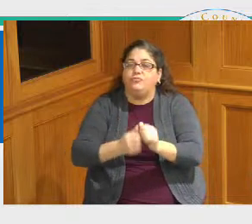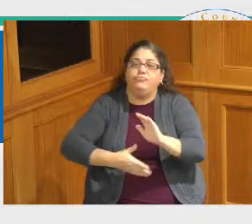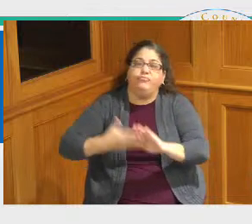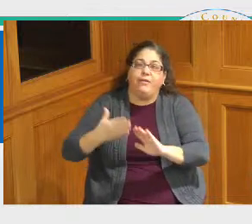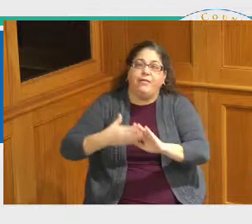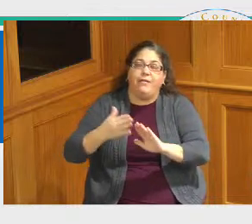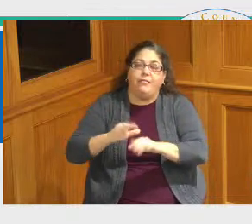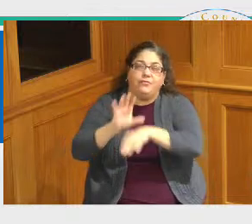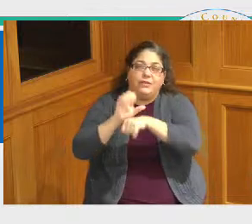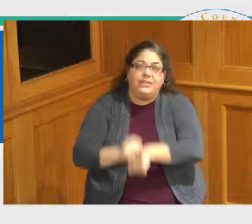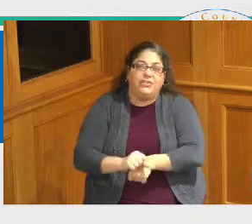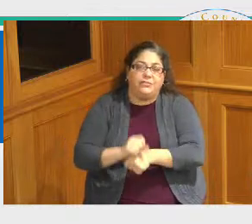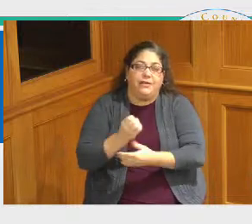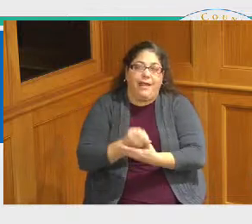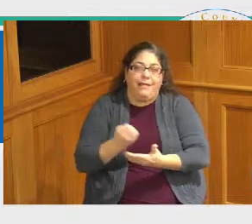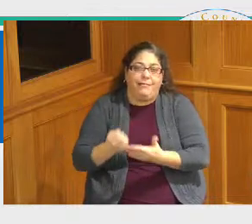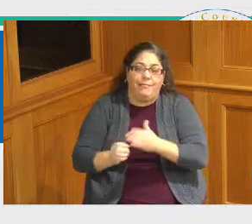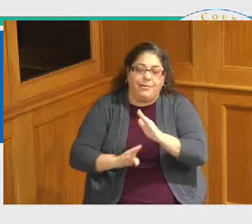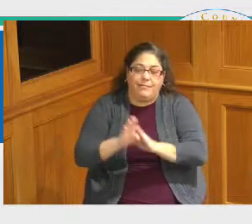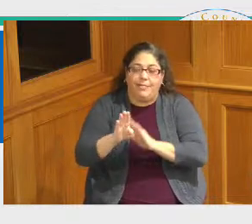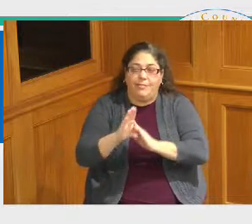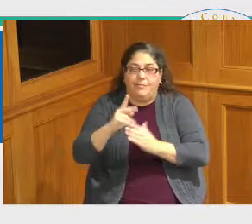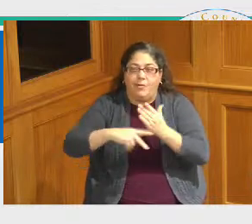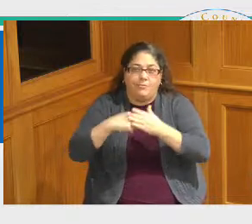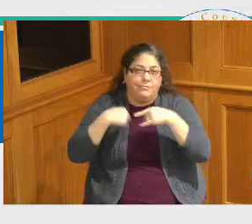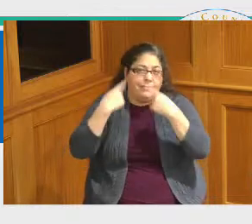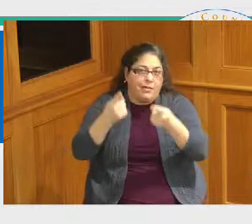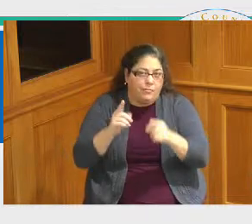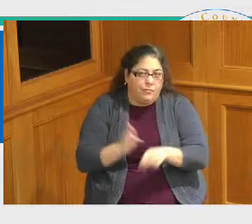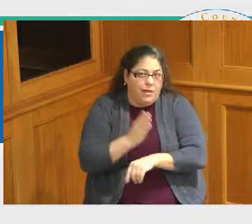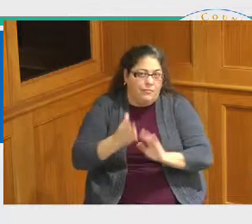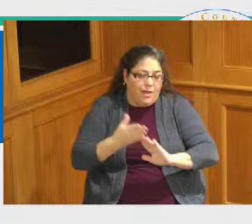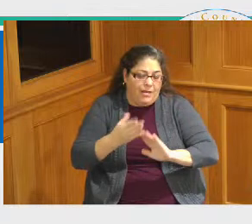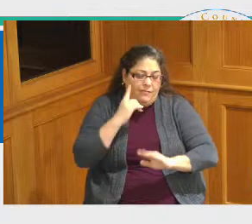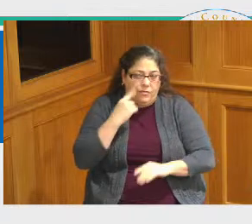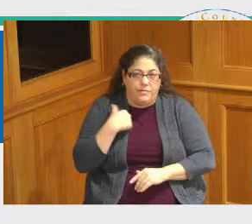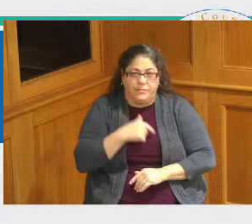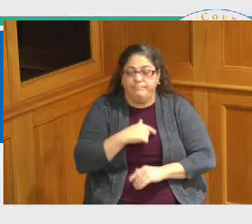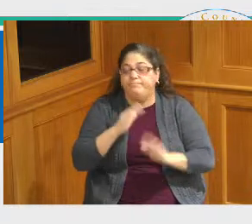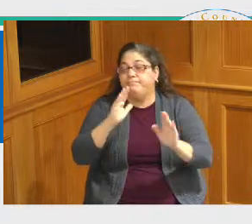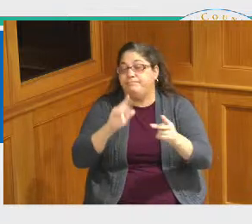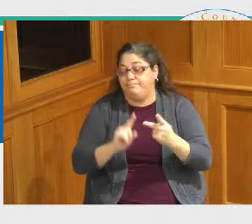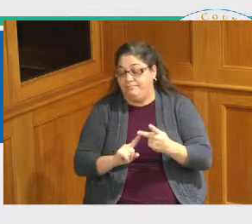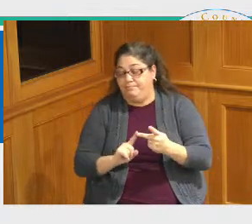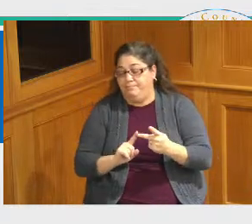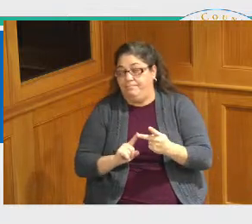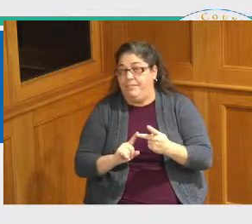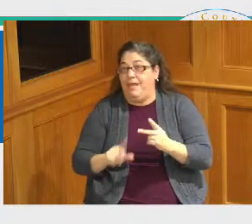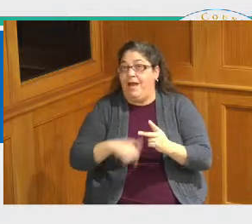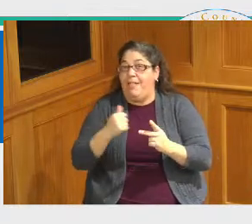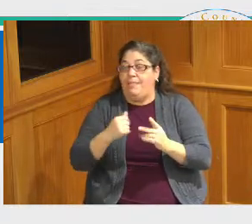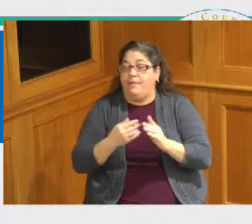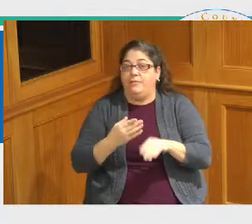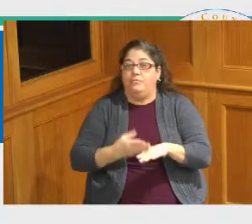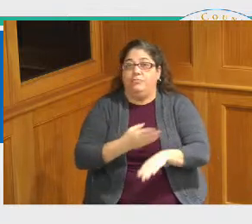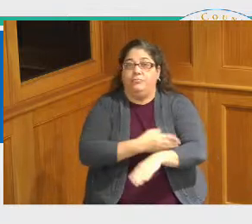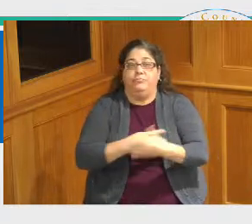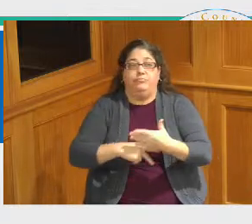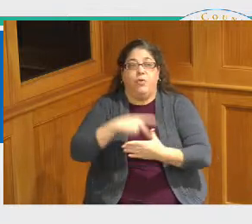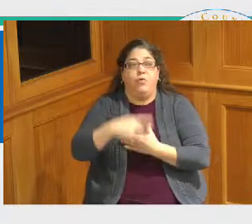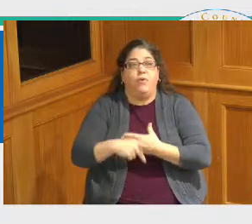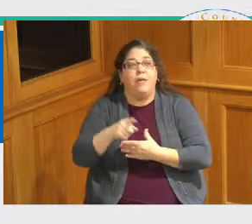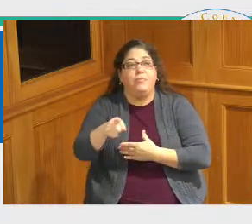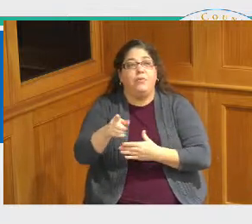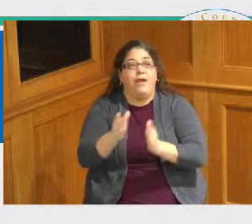traditional economic development programs that they do for the county. The second increase is a new program that the board requested that we looked